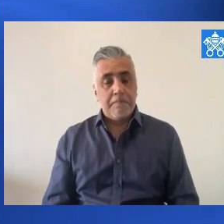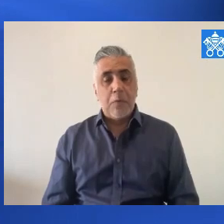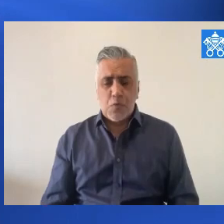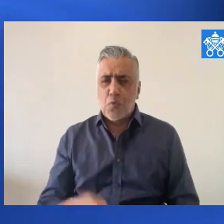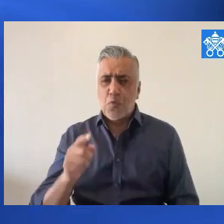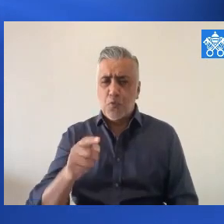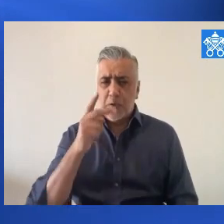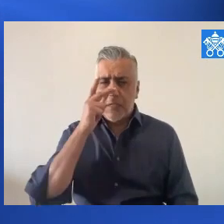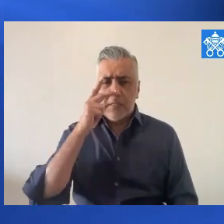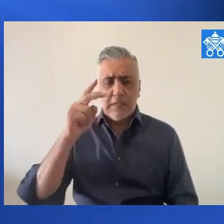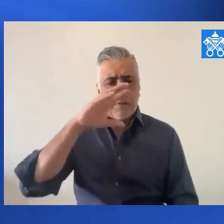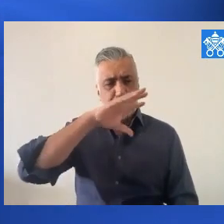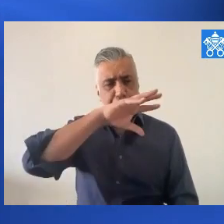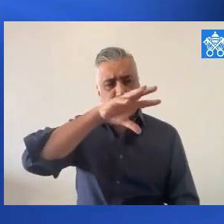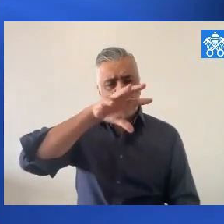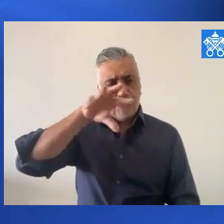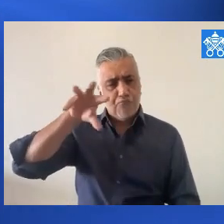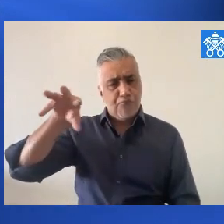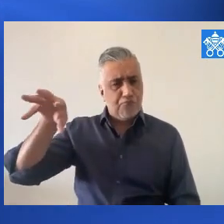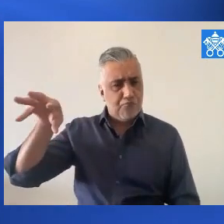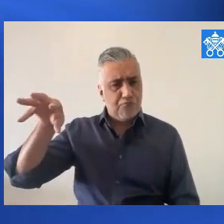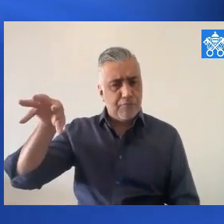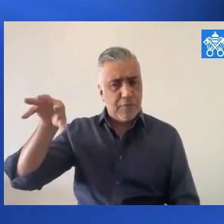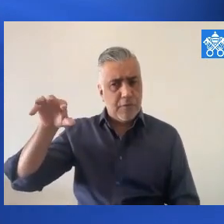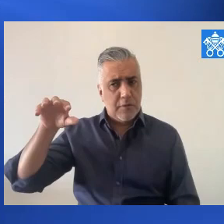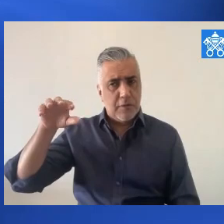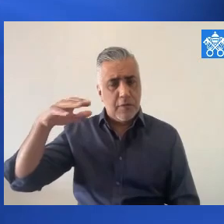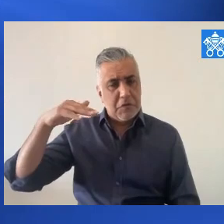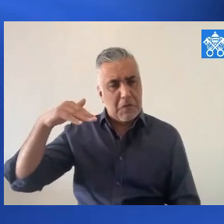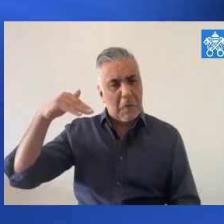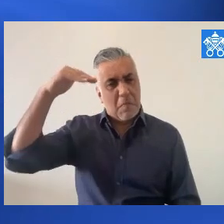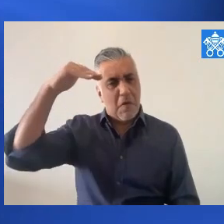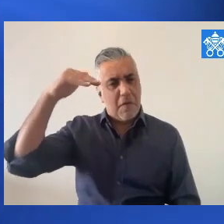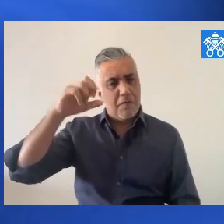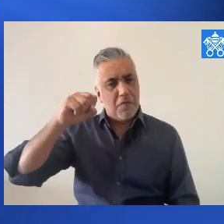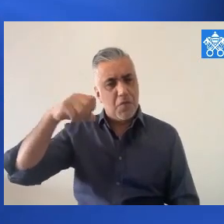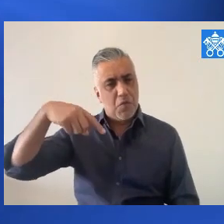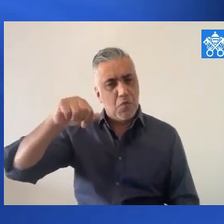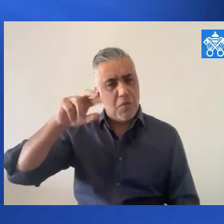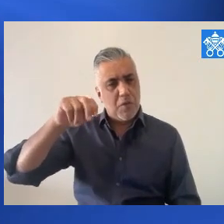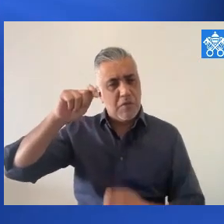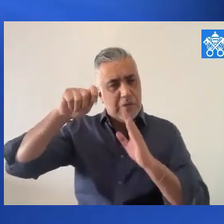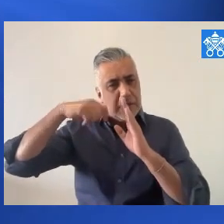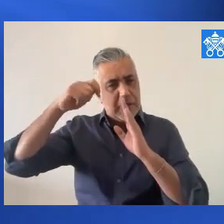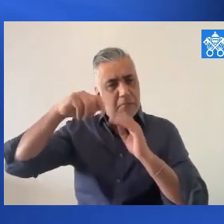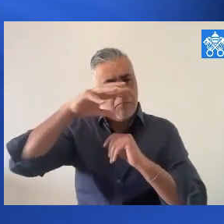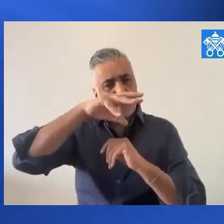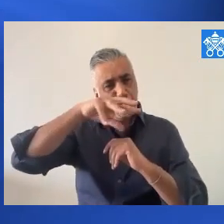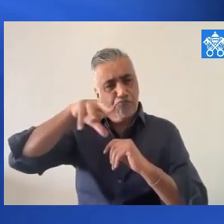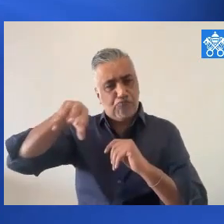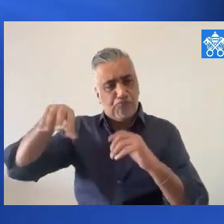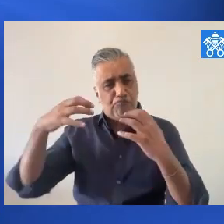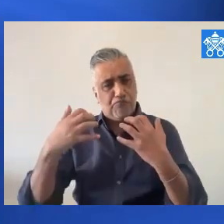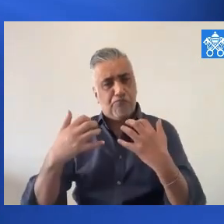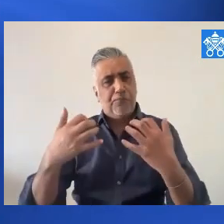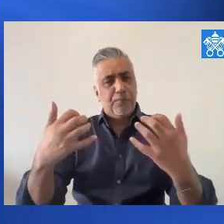Our television viewers are seeing here the panorama from above, from the colonnade just above the square,